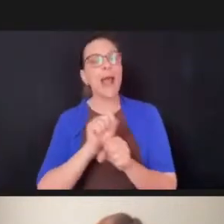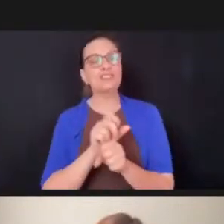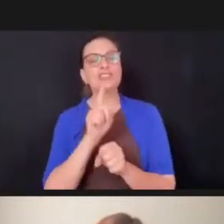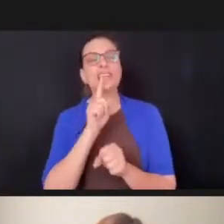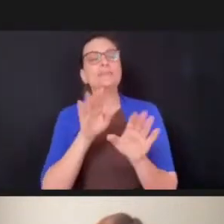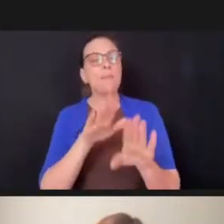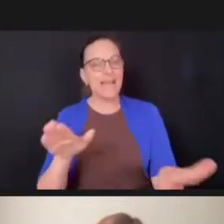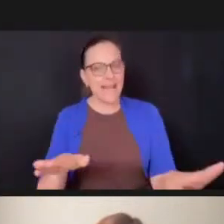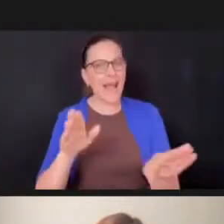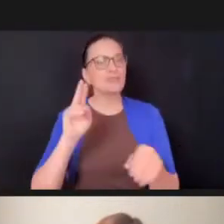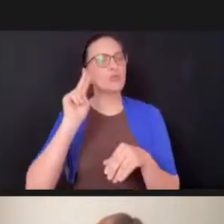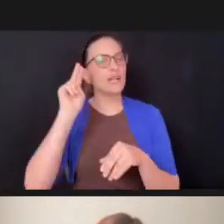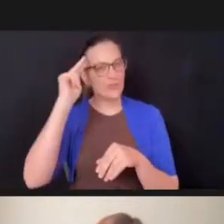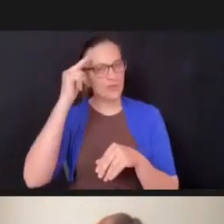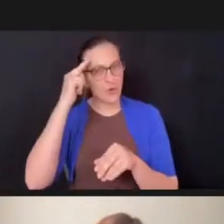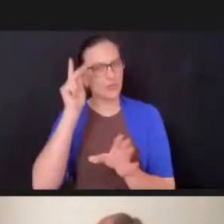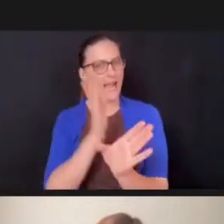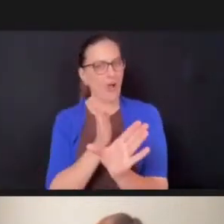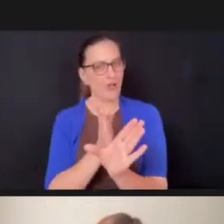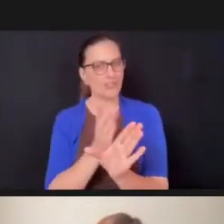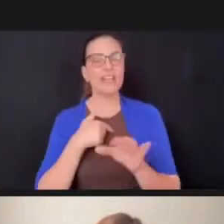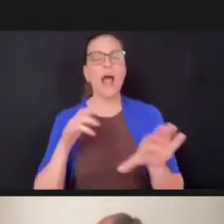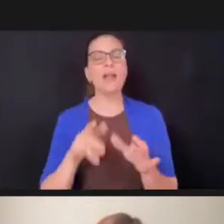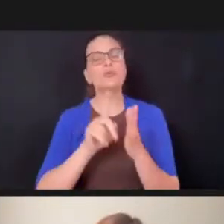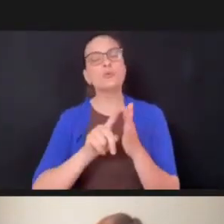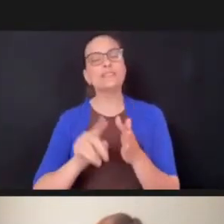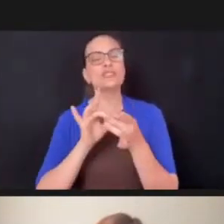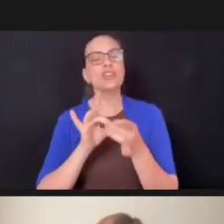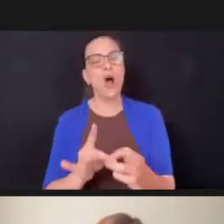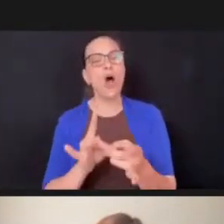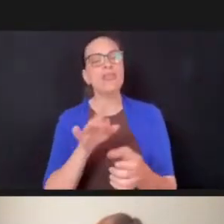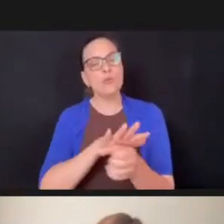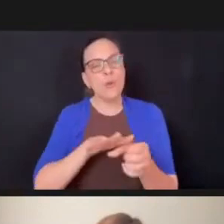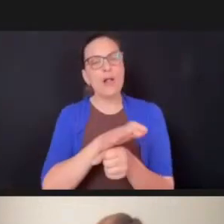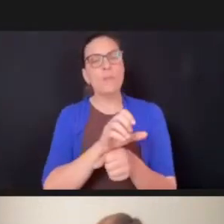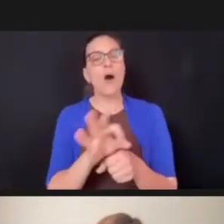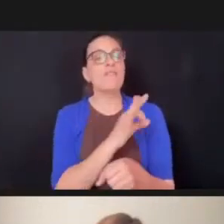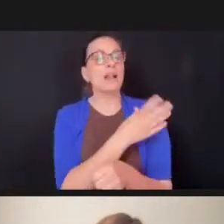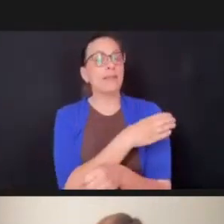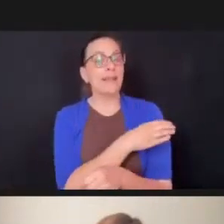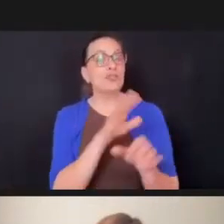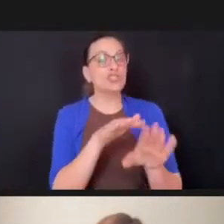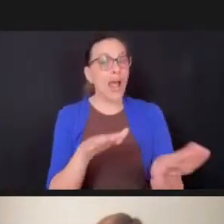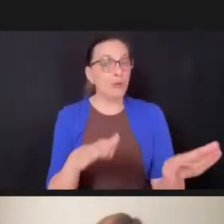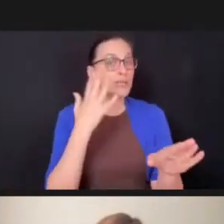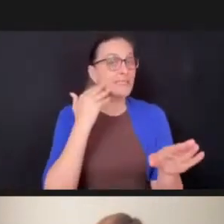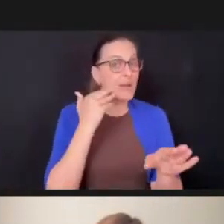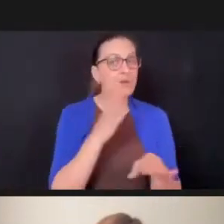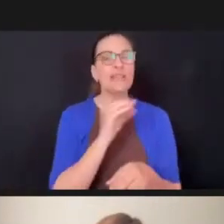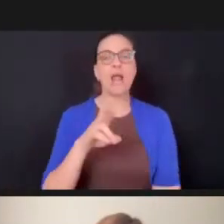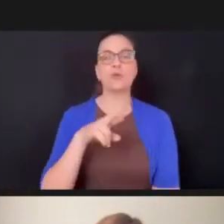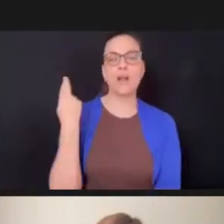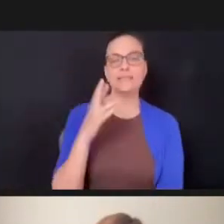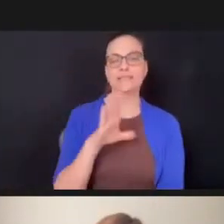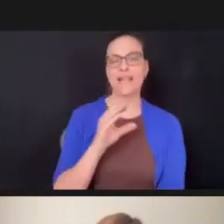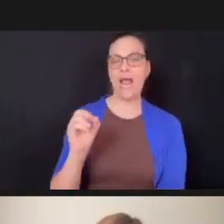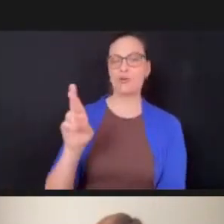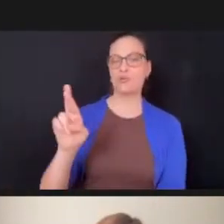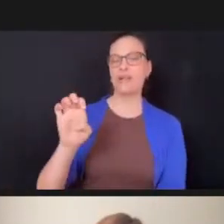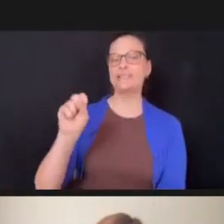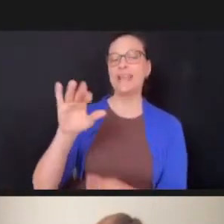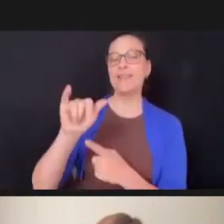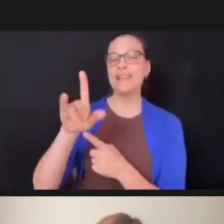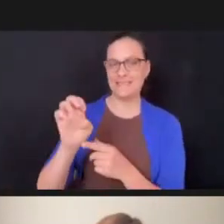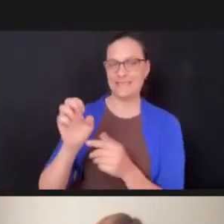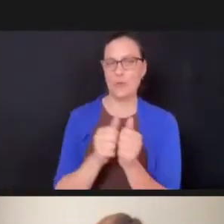research on the role of kind of childhood experiences and risk and resilience within different populations. I do a lot of work with